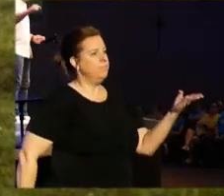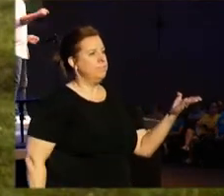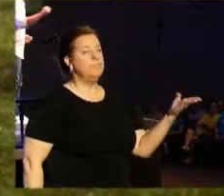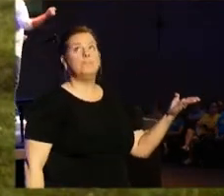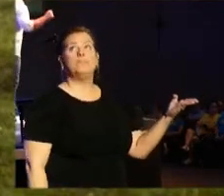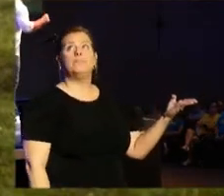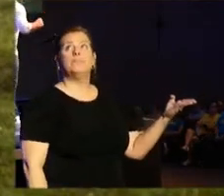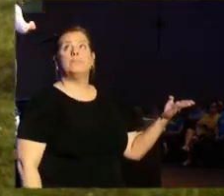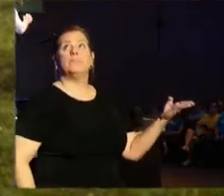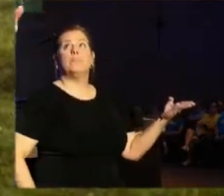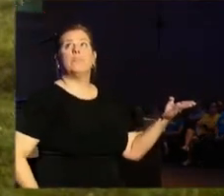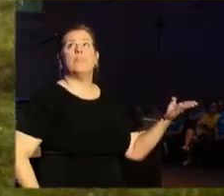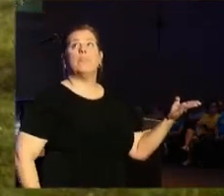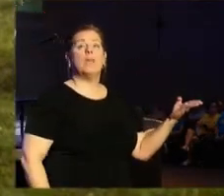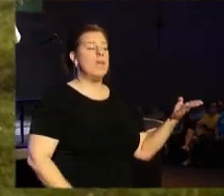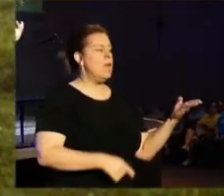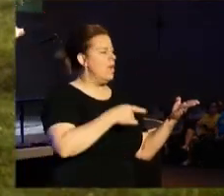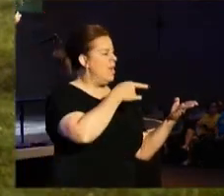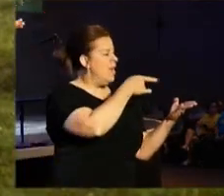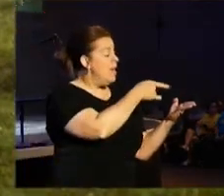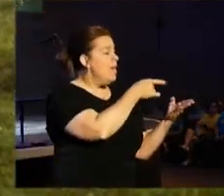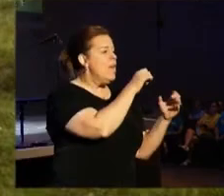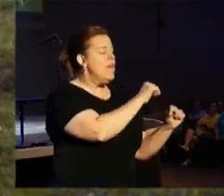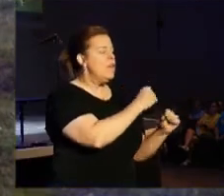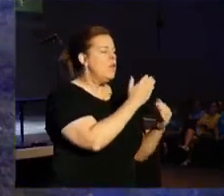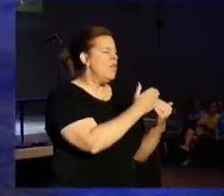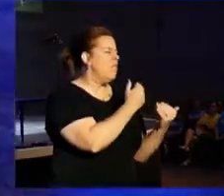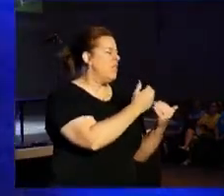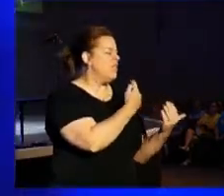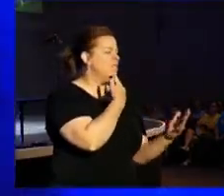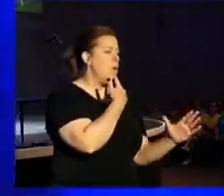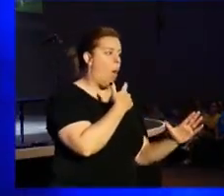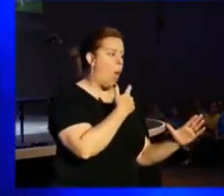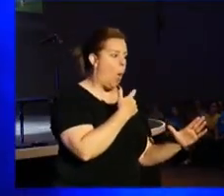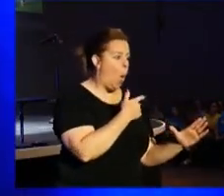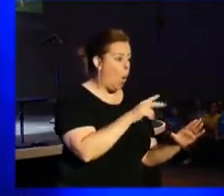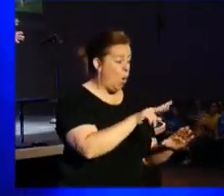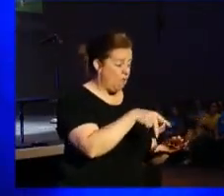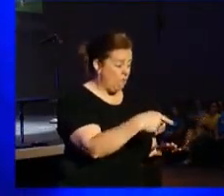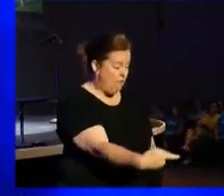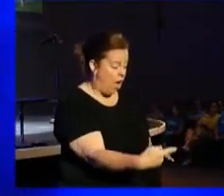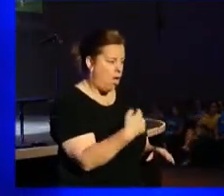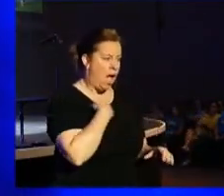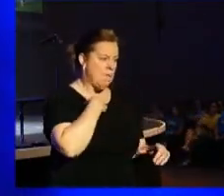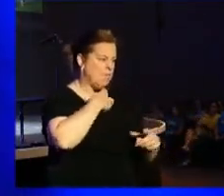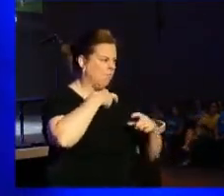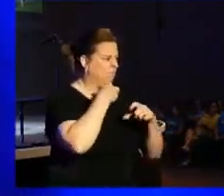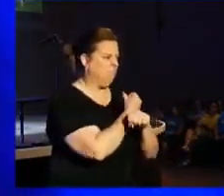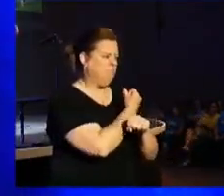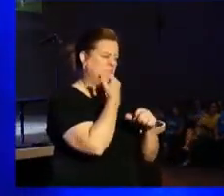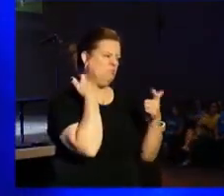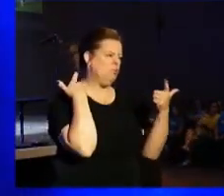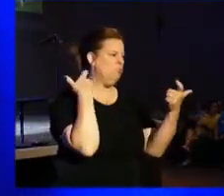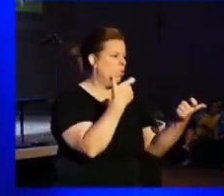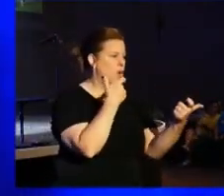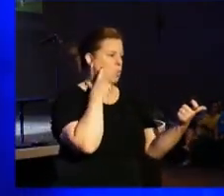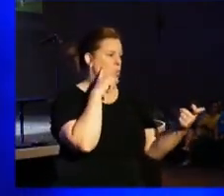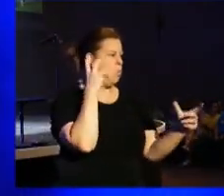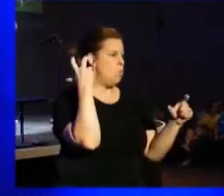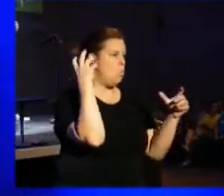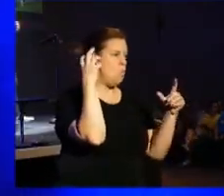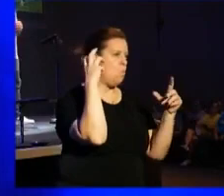He could have easily been like, "This is our chance to win. We're going to capitalize on this. Their star player is out. We're going to go for it."